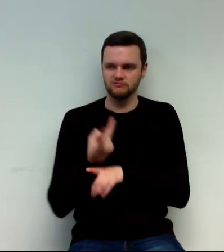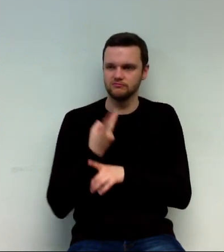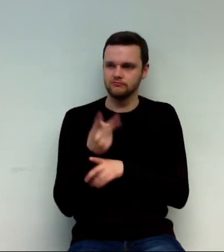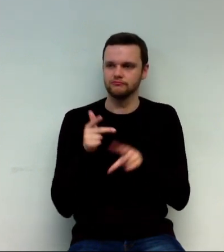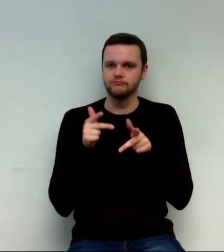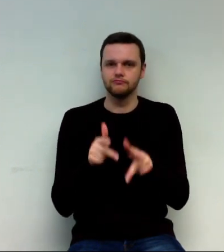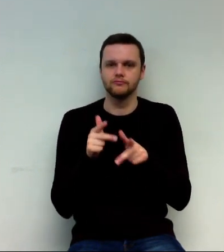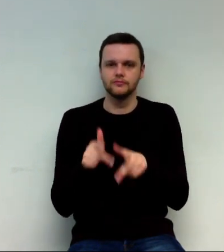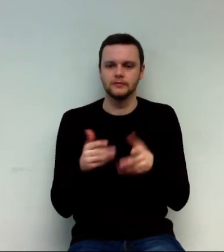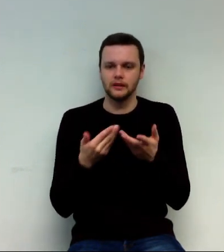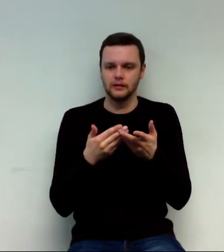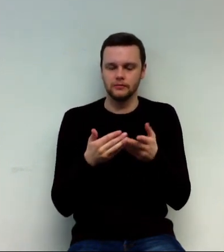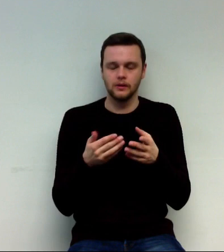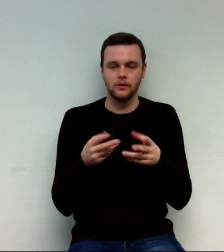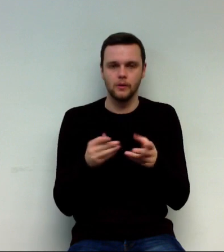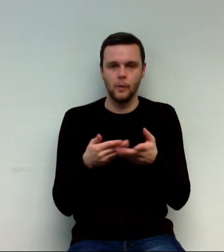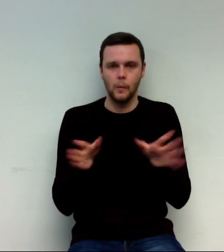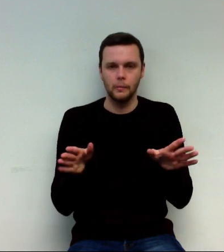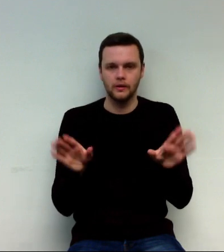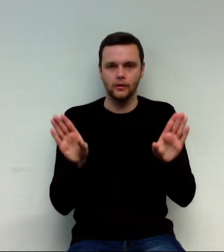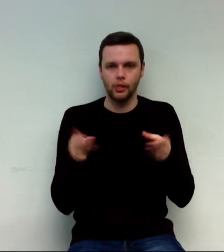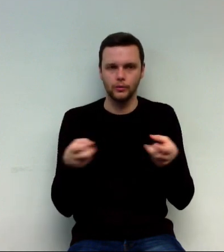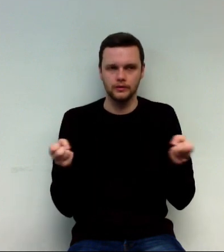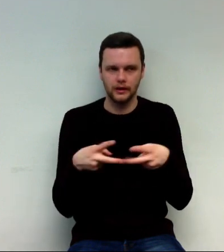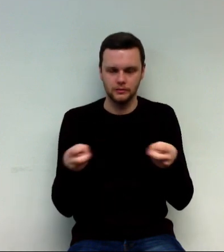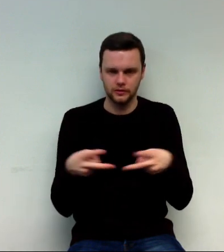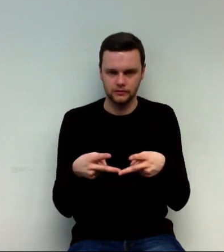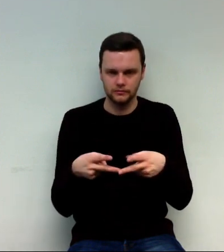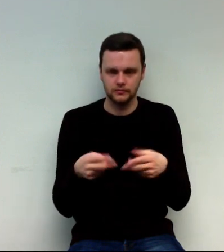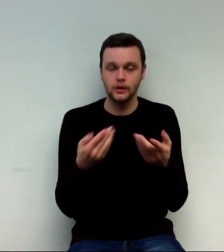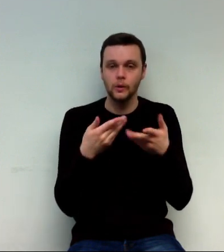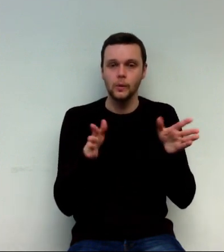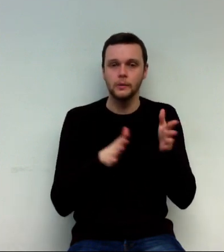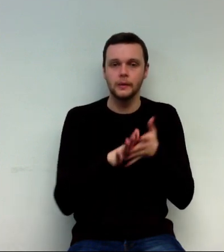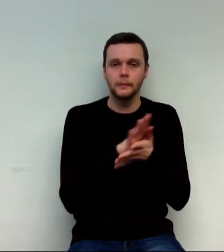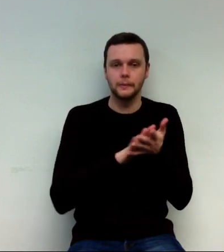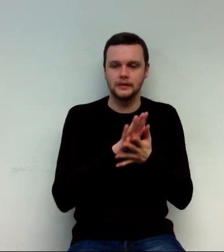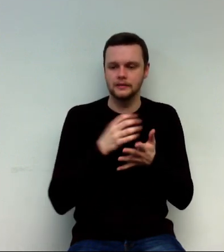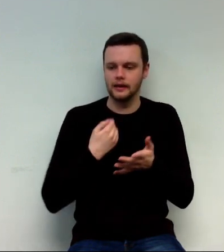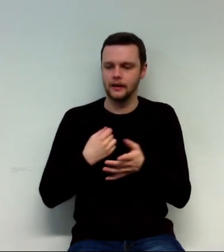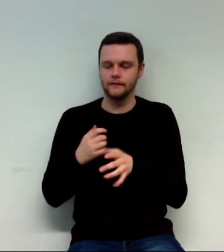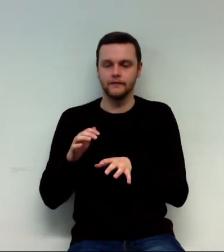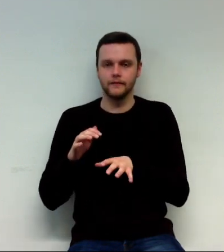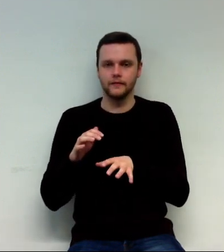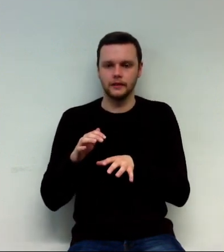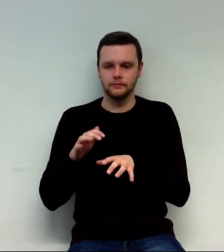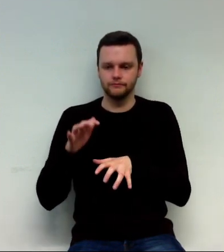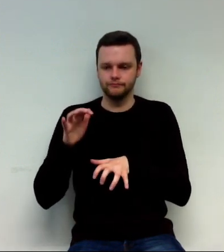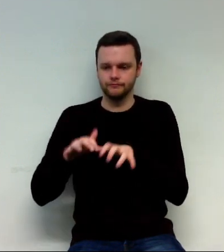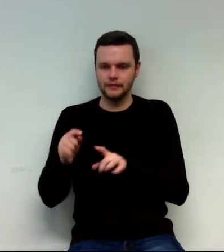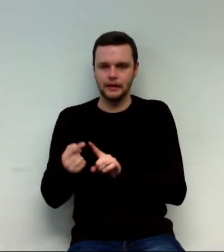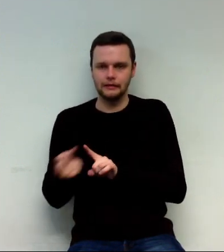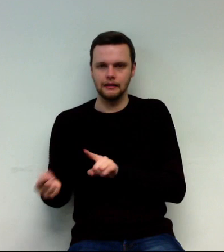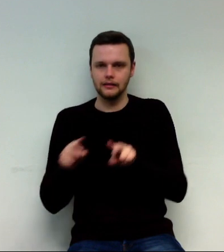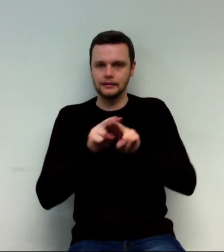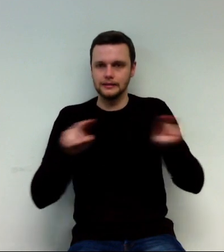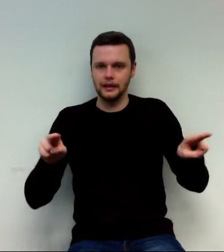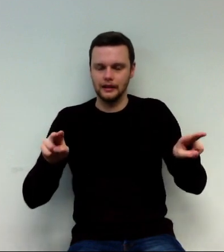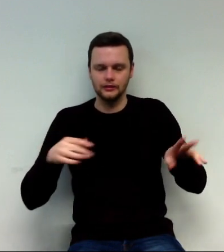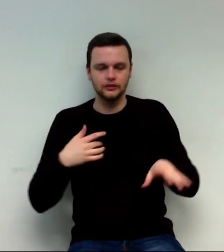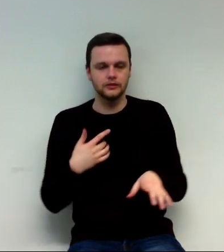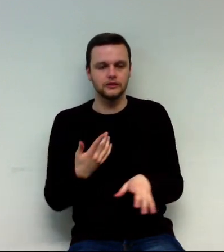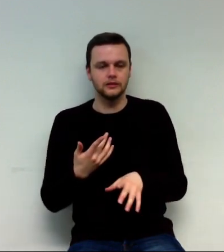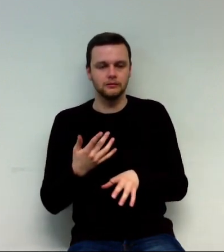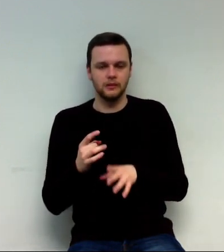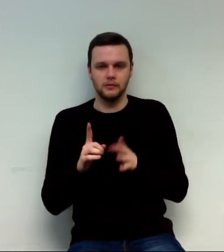there's open and closed captioning. Open's where there's a captioning unit set near a stage. This could be like